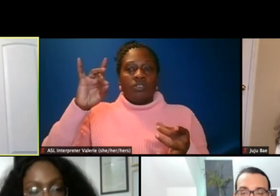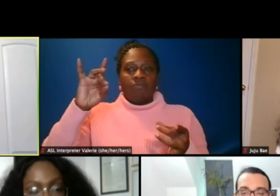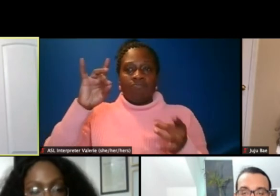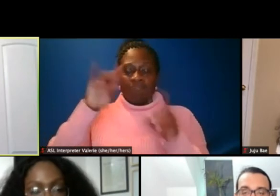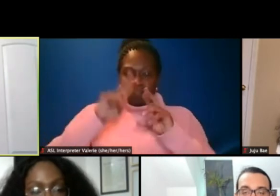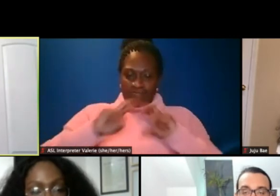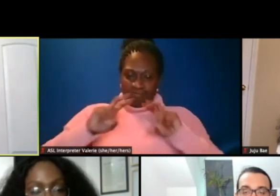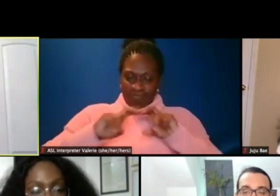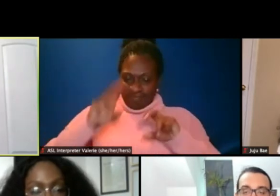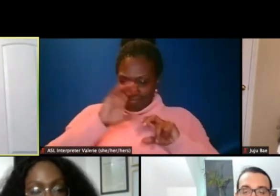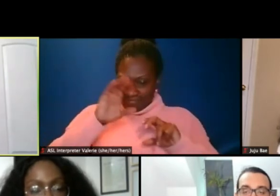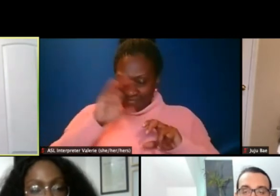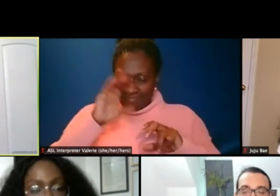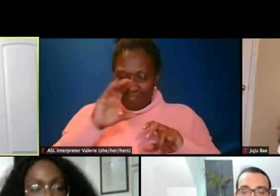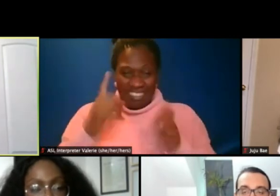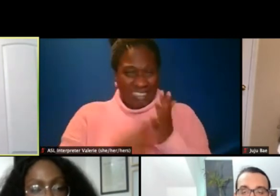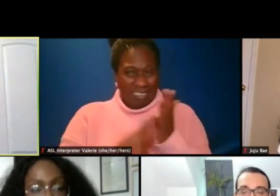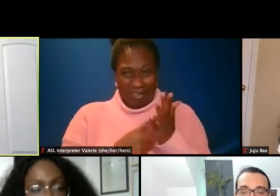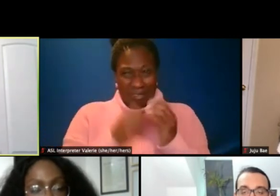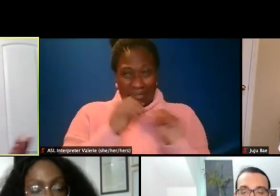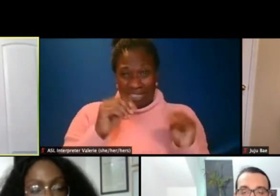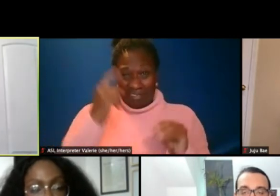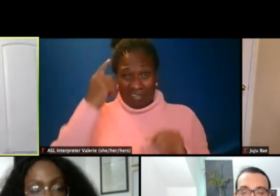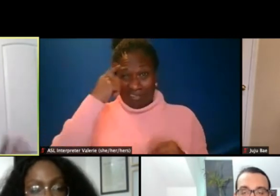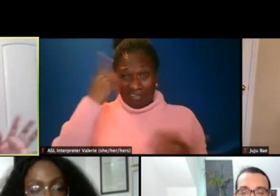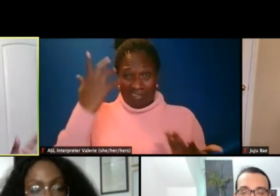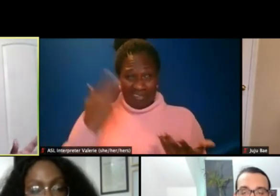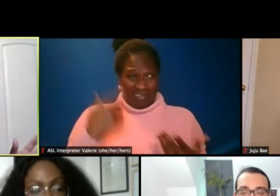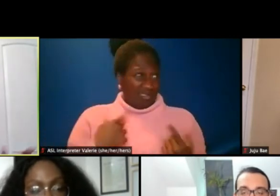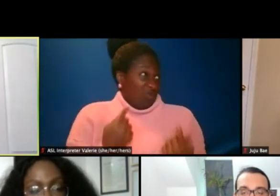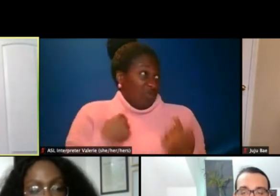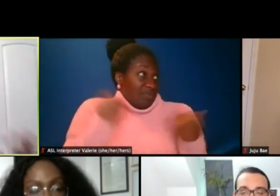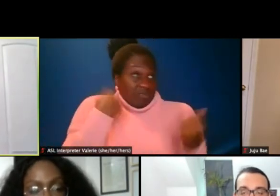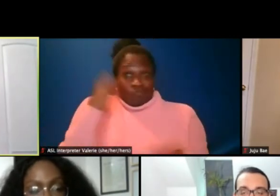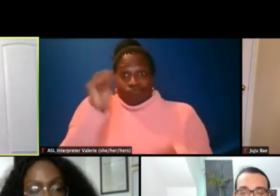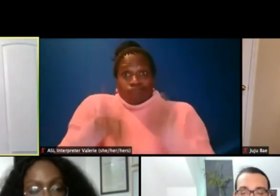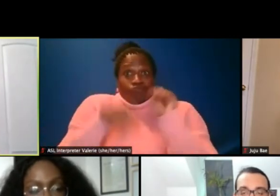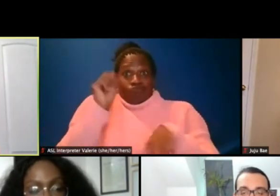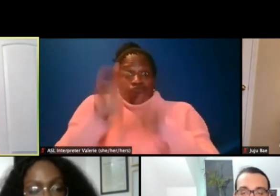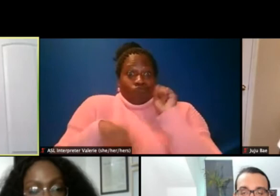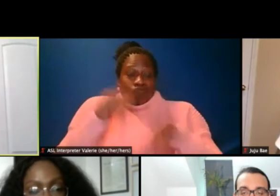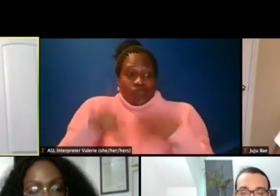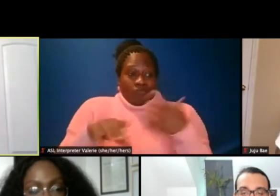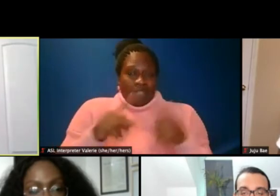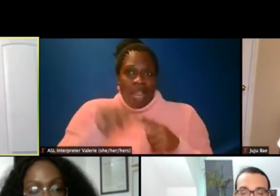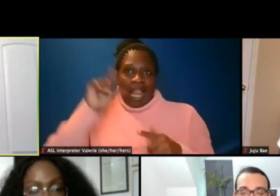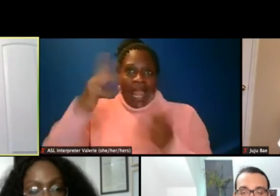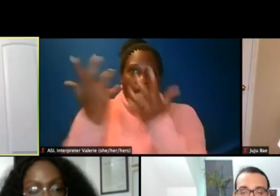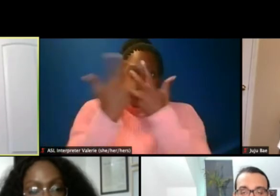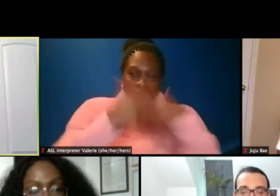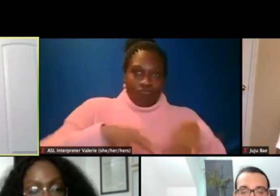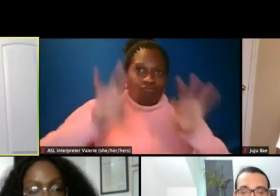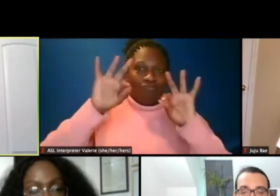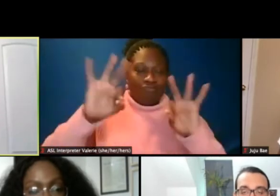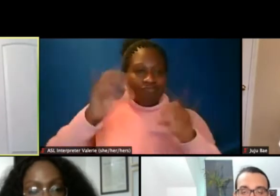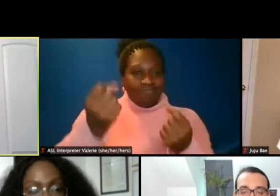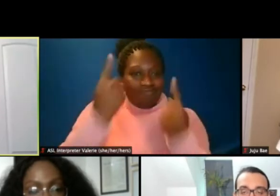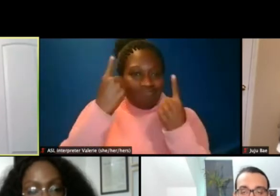exploration, where sometimes it doesn't make sense to me, like, what am I doing? I have no idea, and it'll make sense later on.